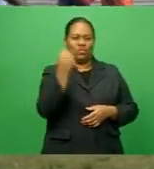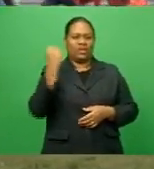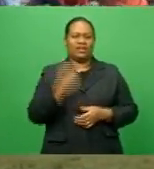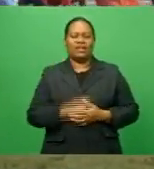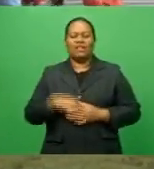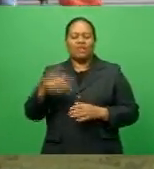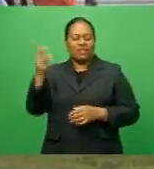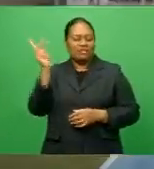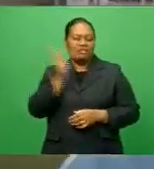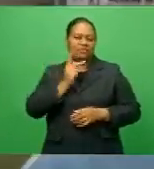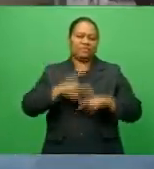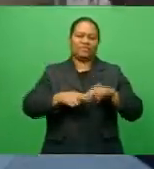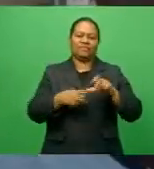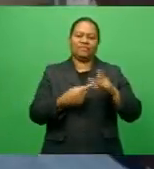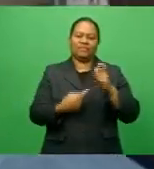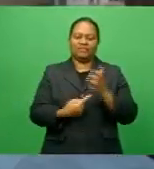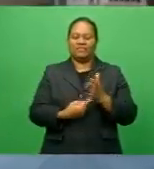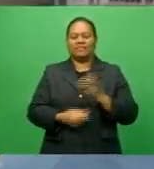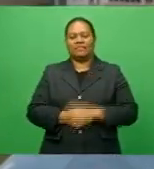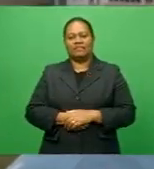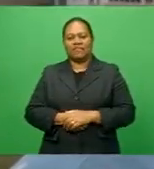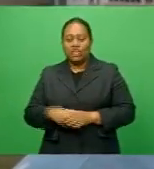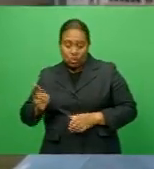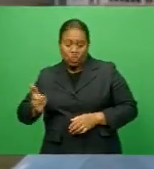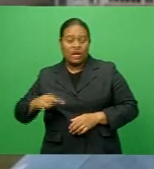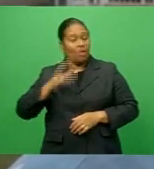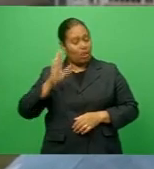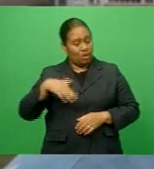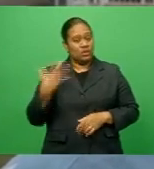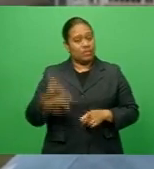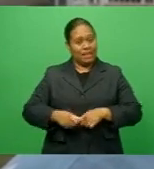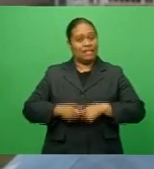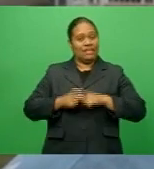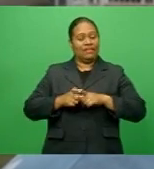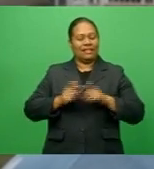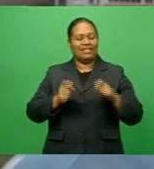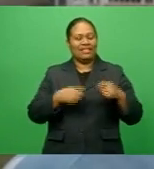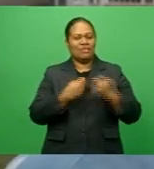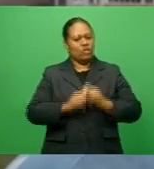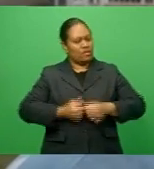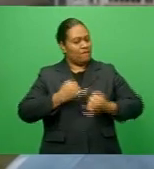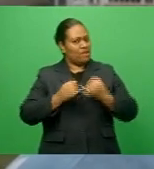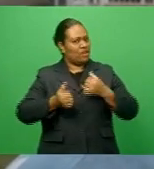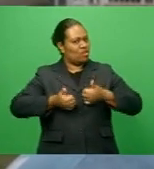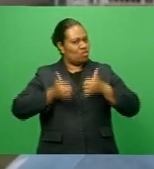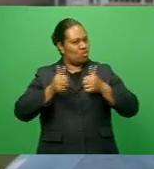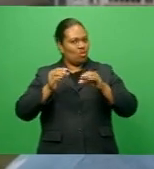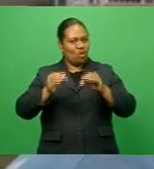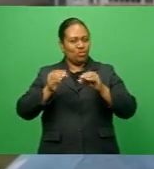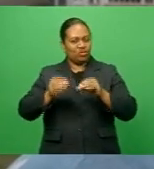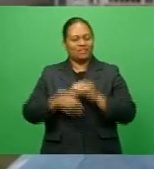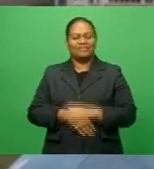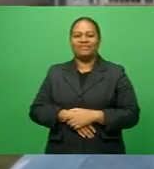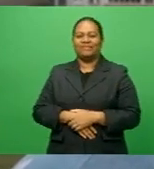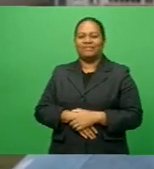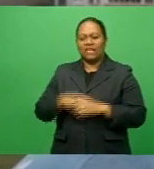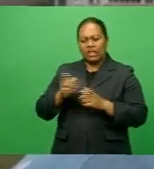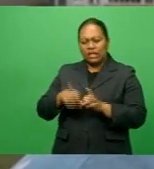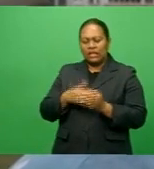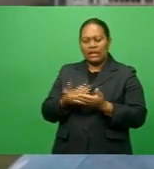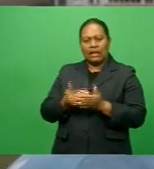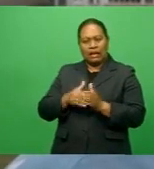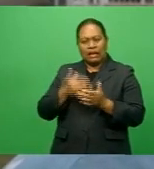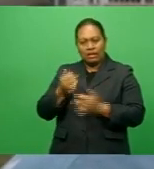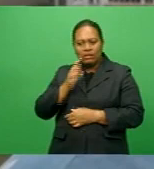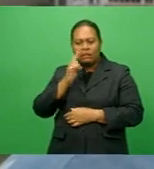Vodafone Fiji Fact. Rewa has been always a tough side, I think so, a team with a very good coach. Every game they take it differently. Even